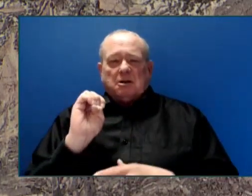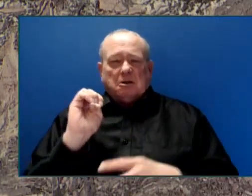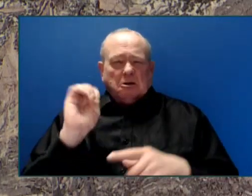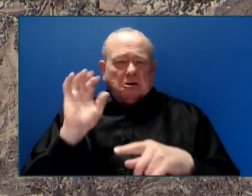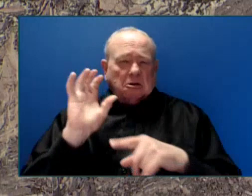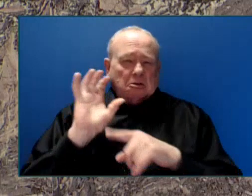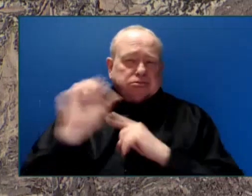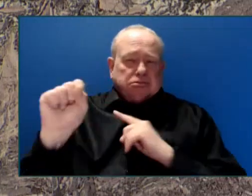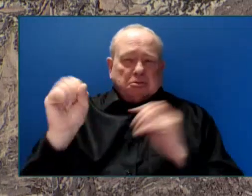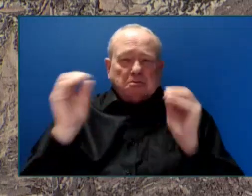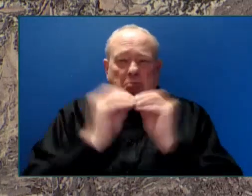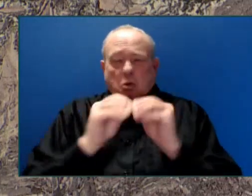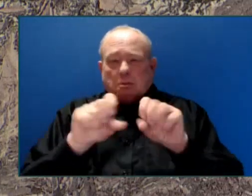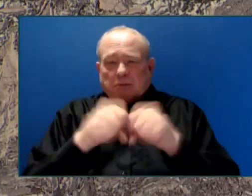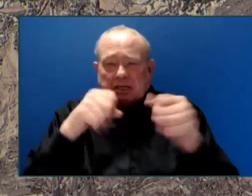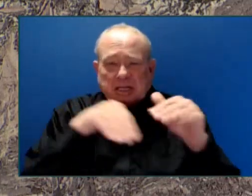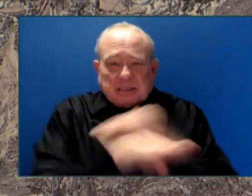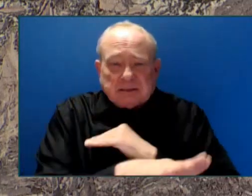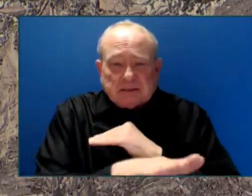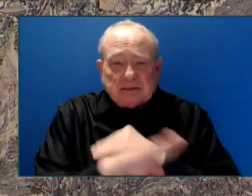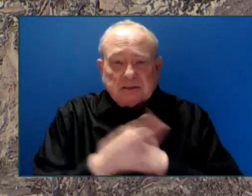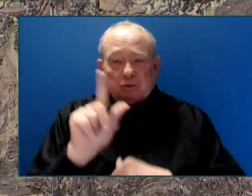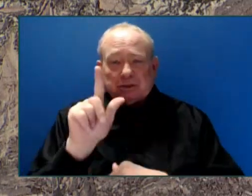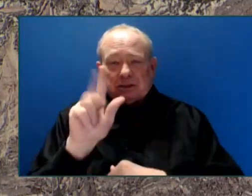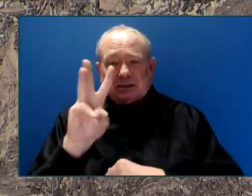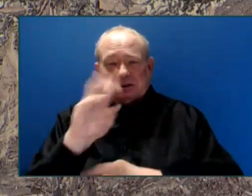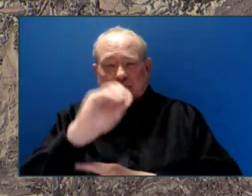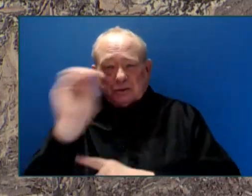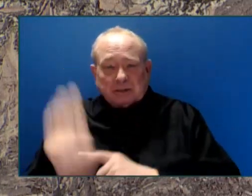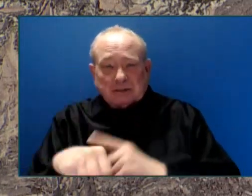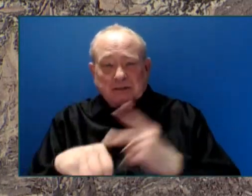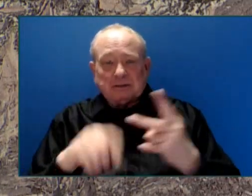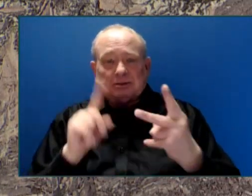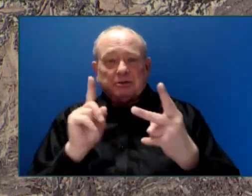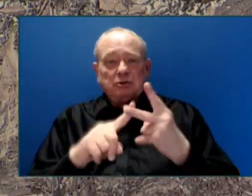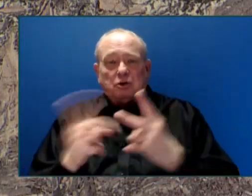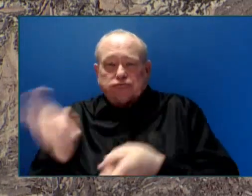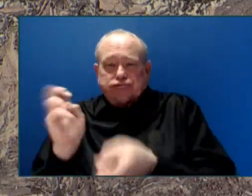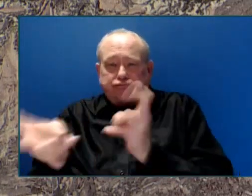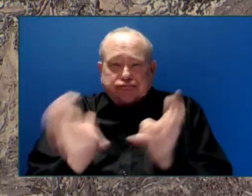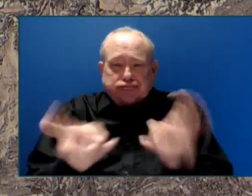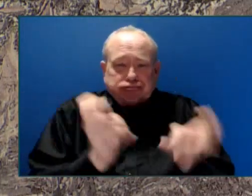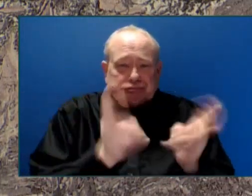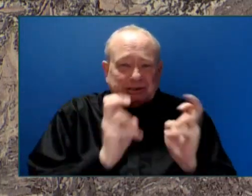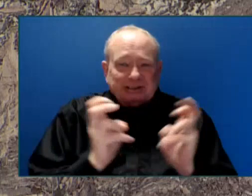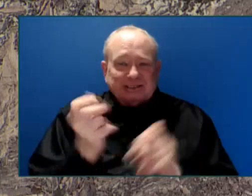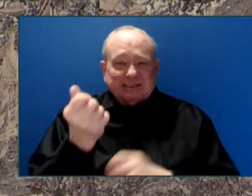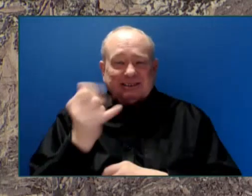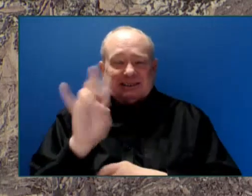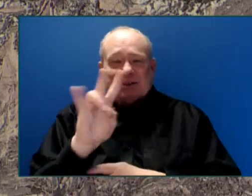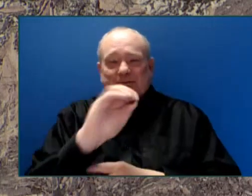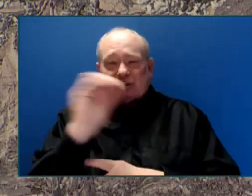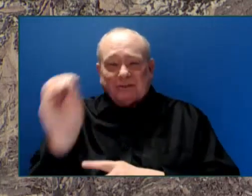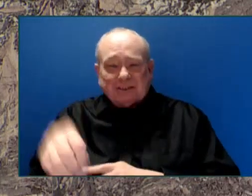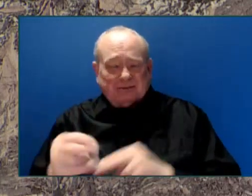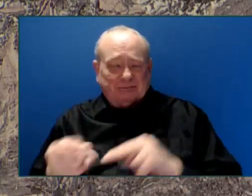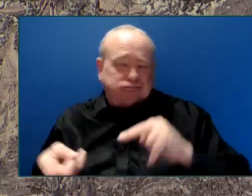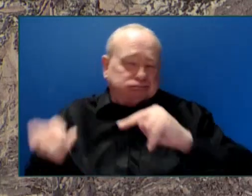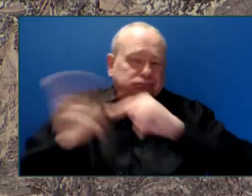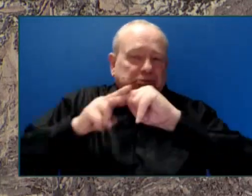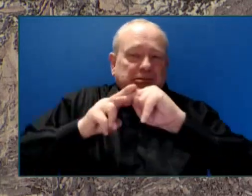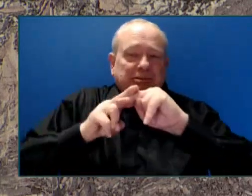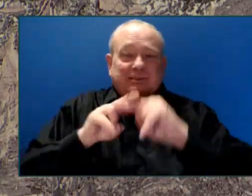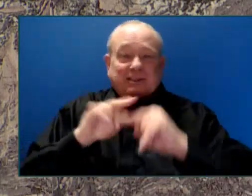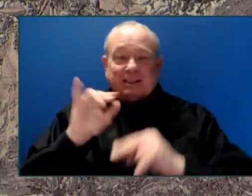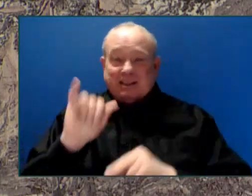are up 17% just in 2022 alone. This is the experience one retail worker, and I quote, "We are